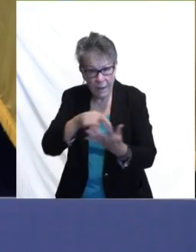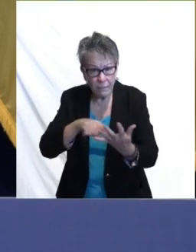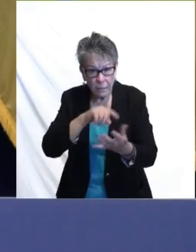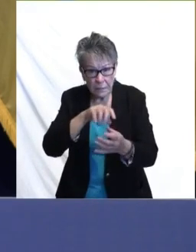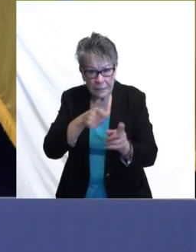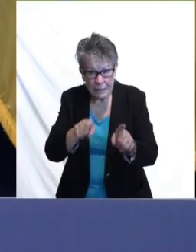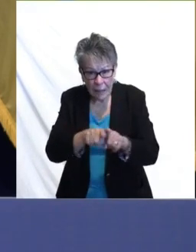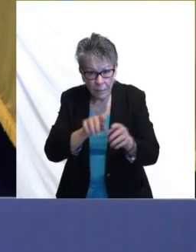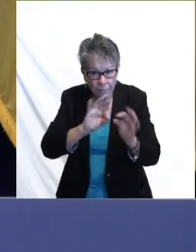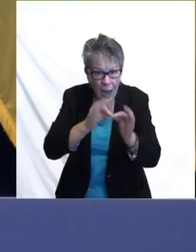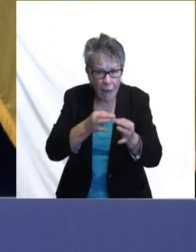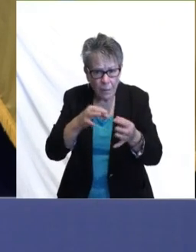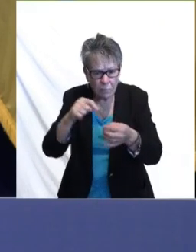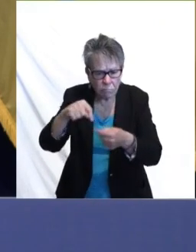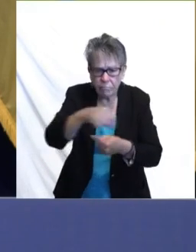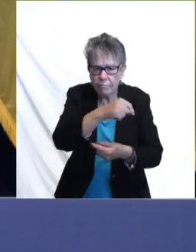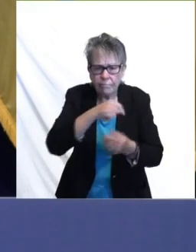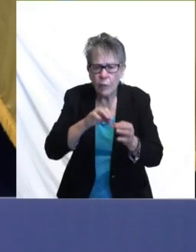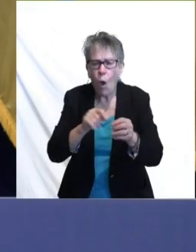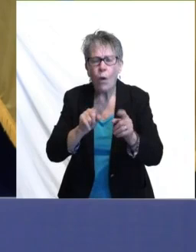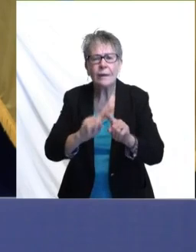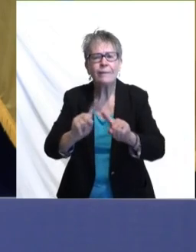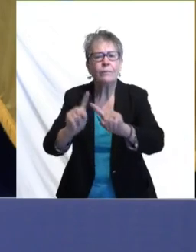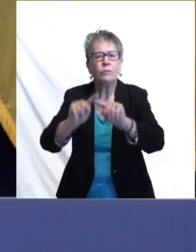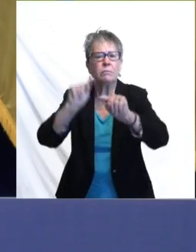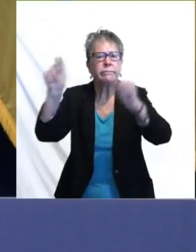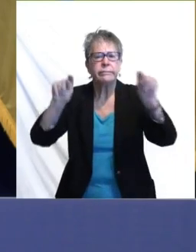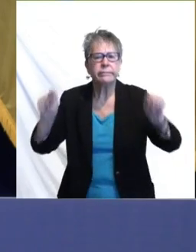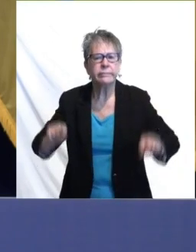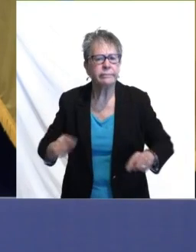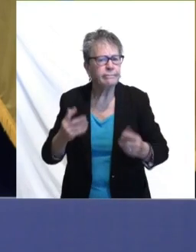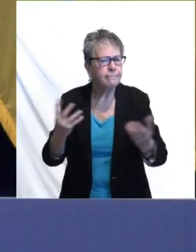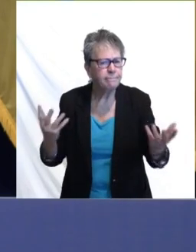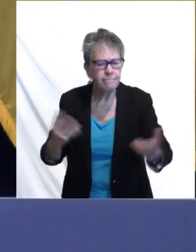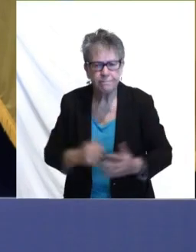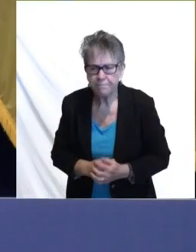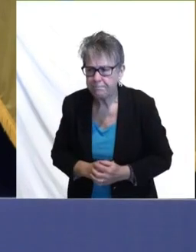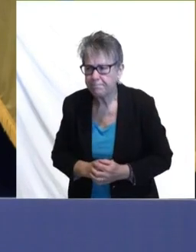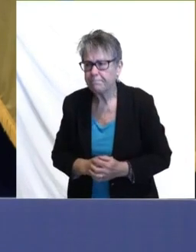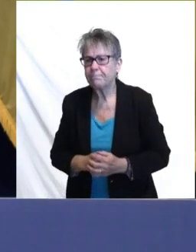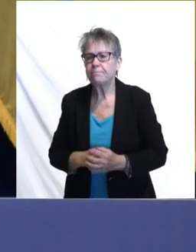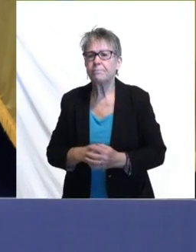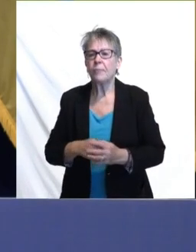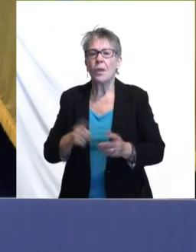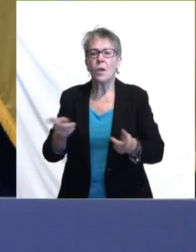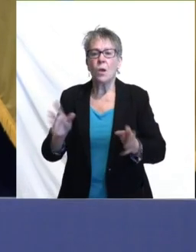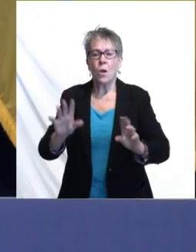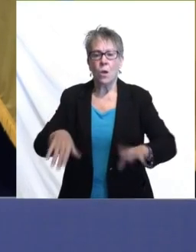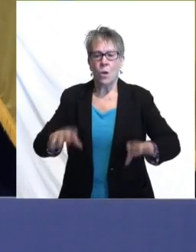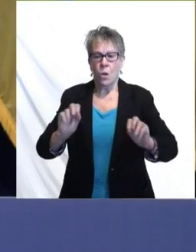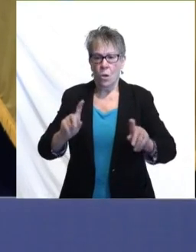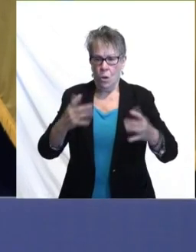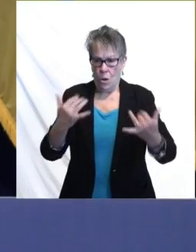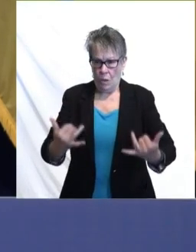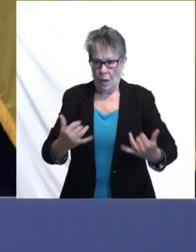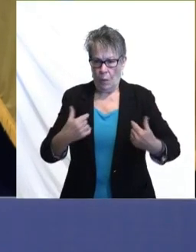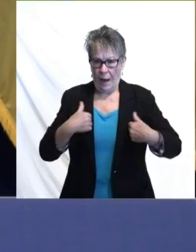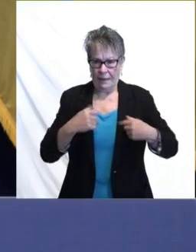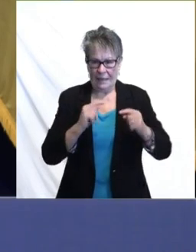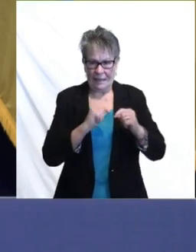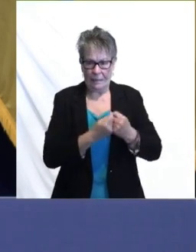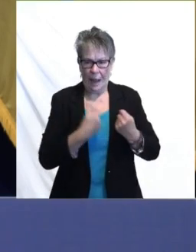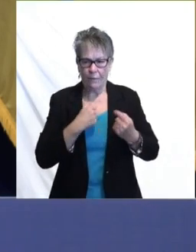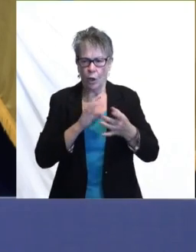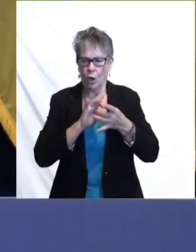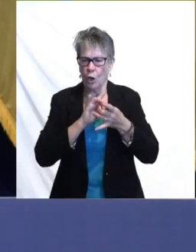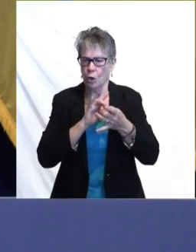No discussions. We continue to have outstanding relations with the leadership in both the Senate and the Assembly. We had a